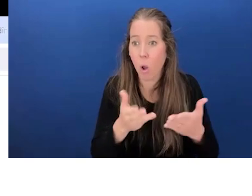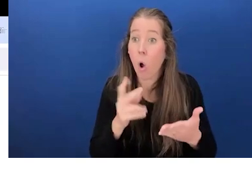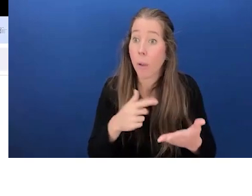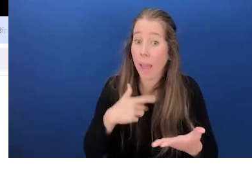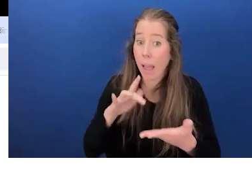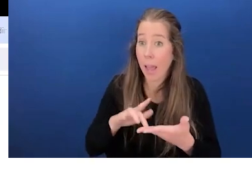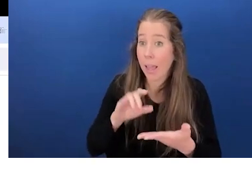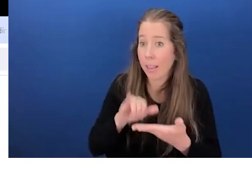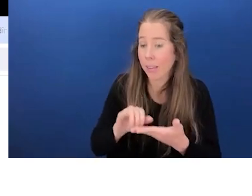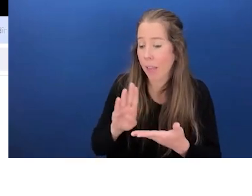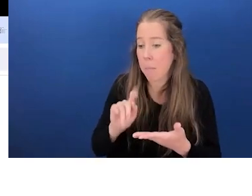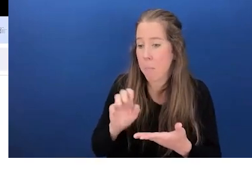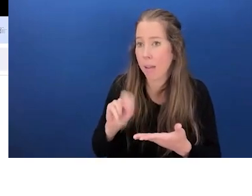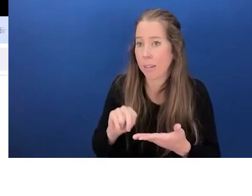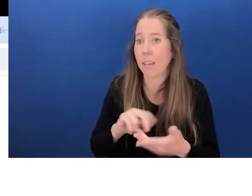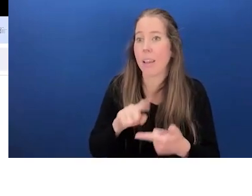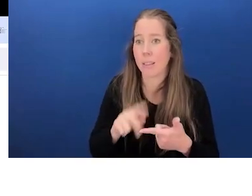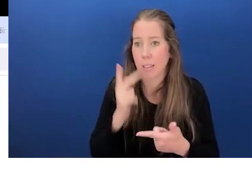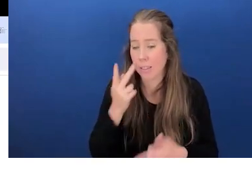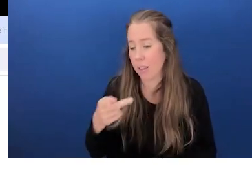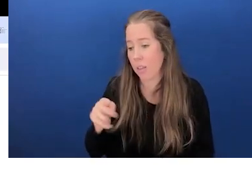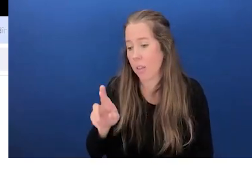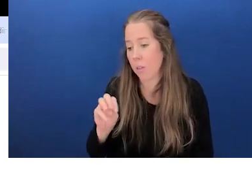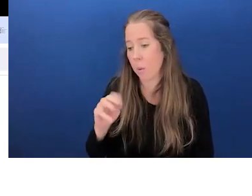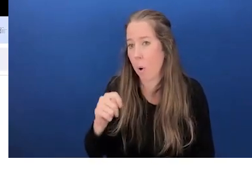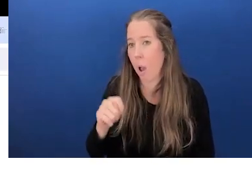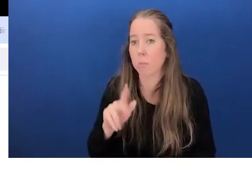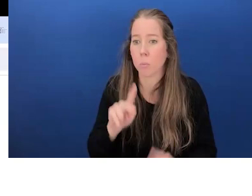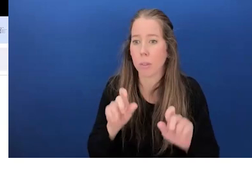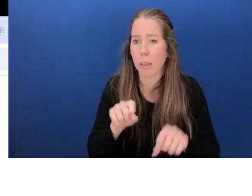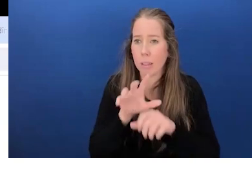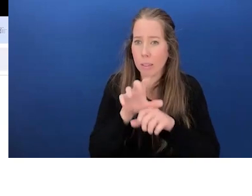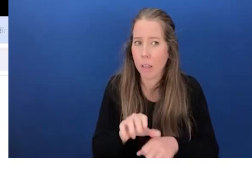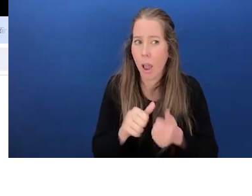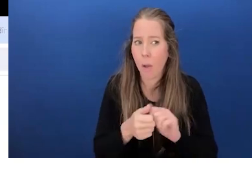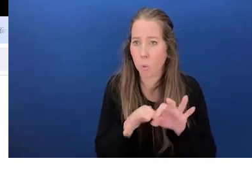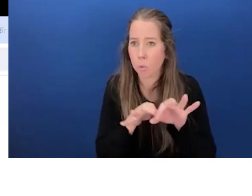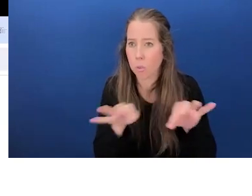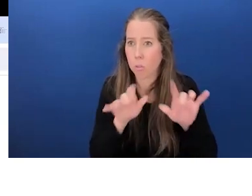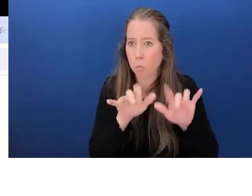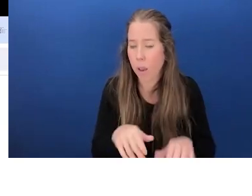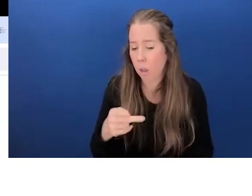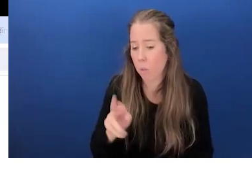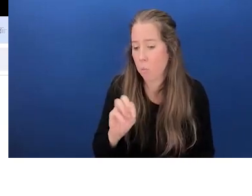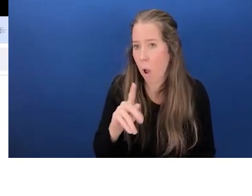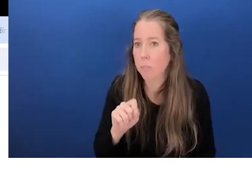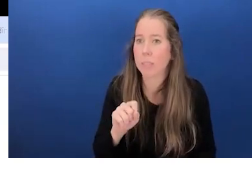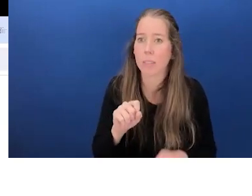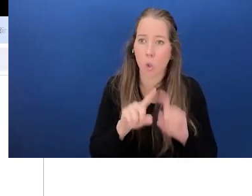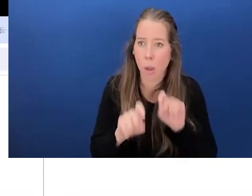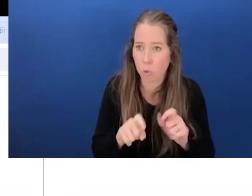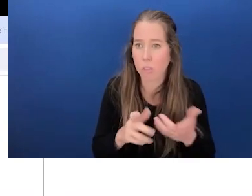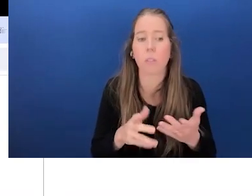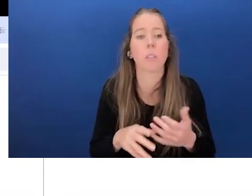can see this prompt to, kind of help people get acclimated into how to write, prompts and chats. So when